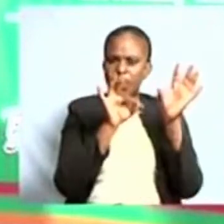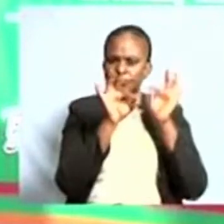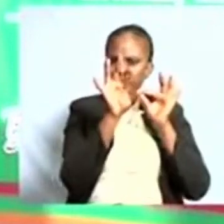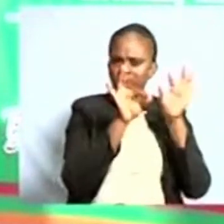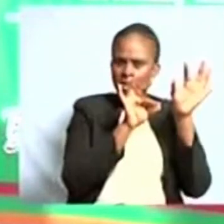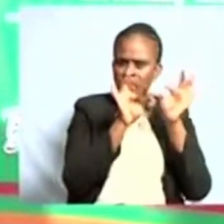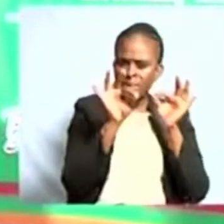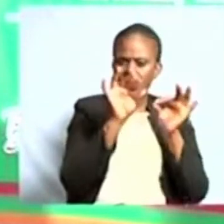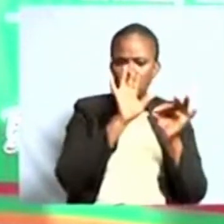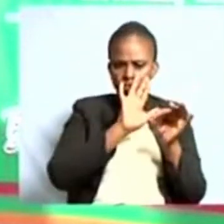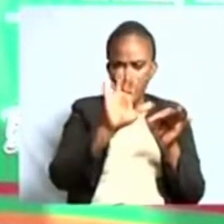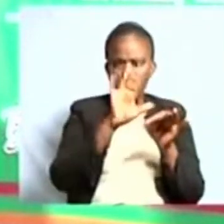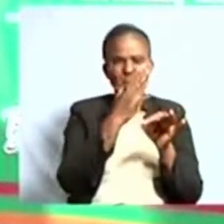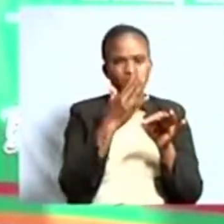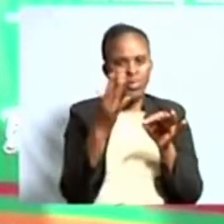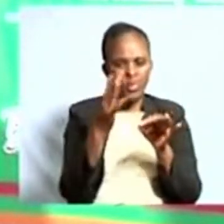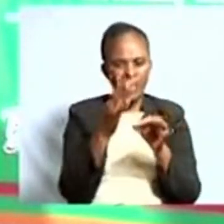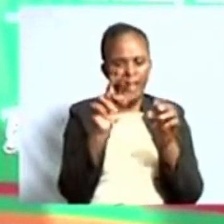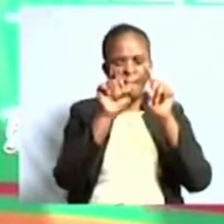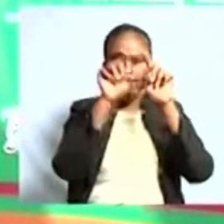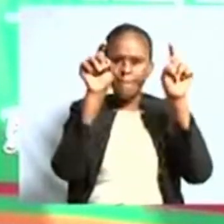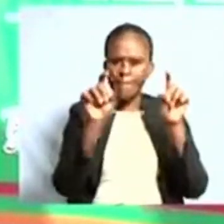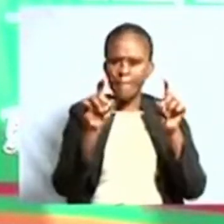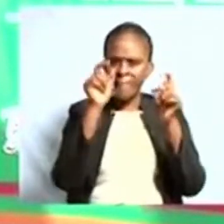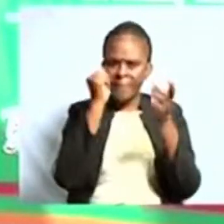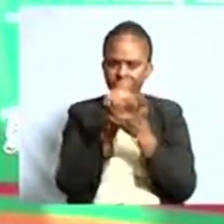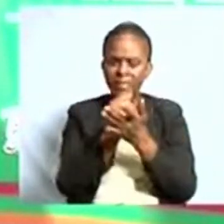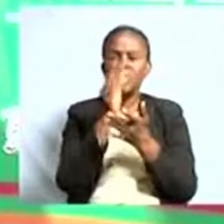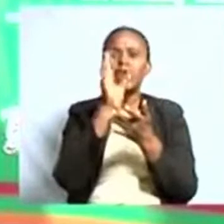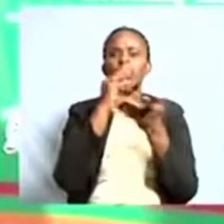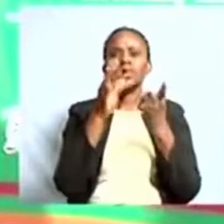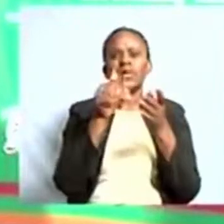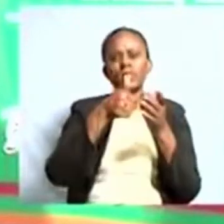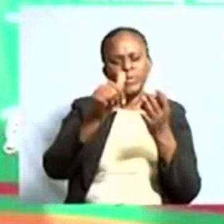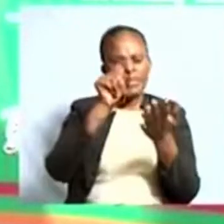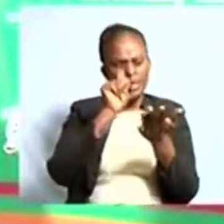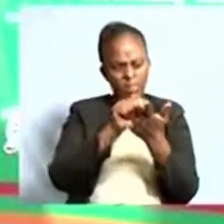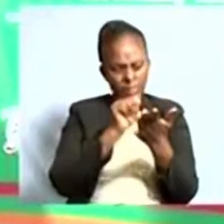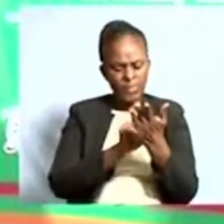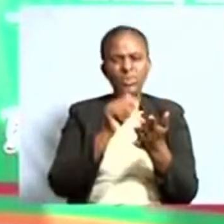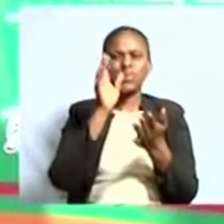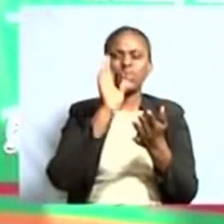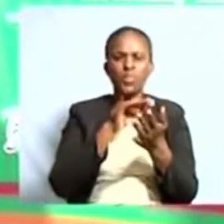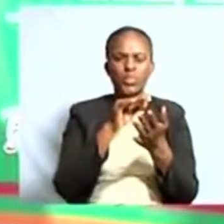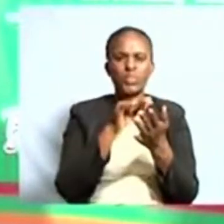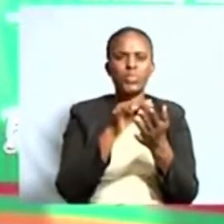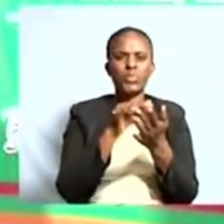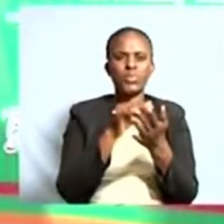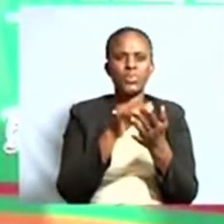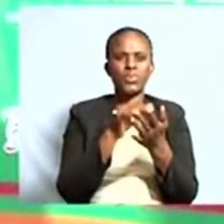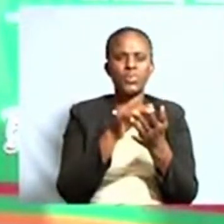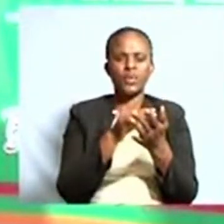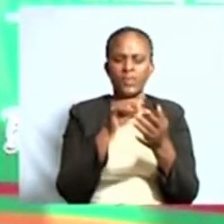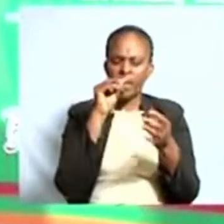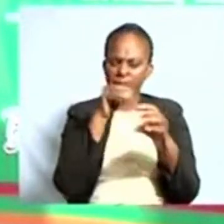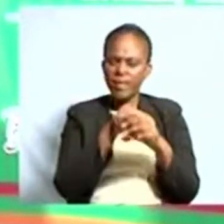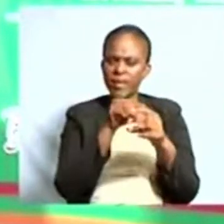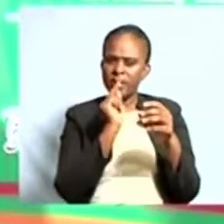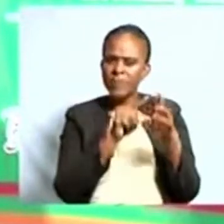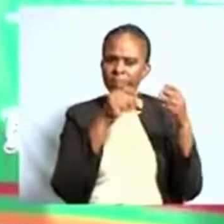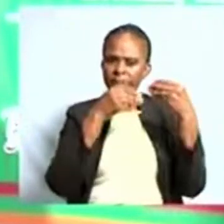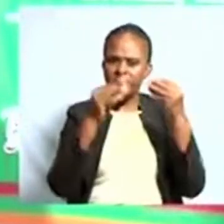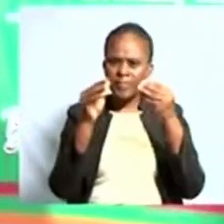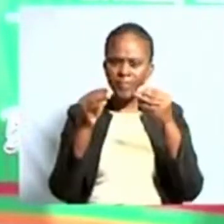your product certified? Have you tested your product to be on the market?